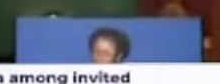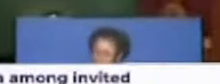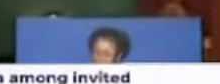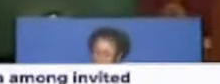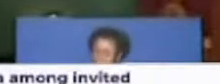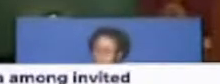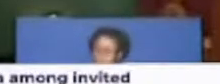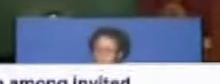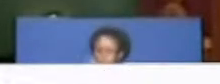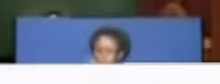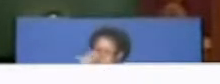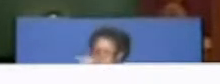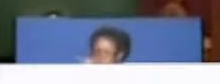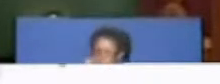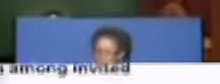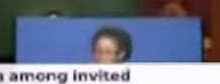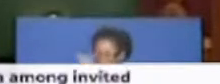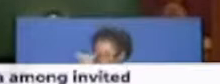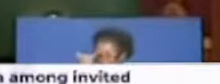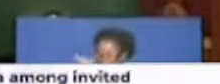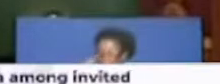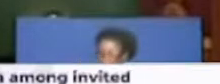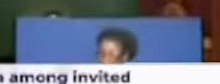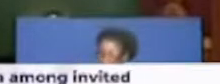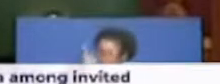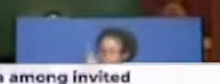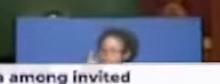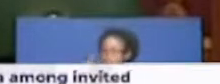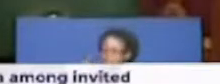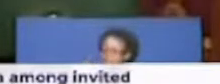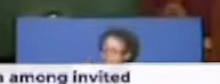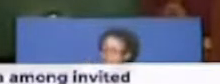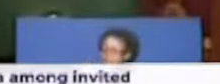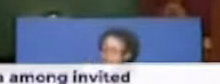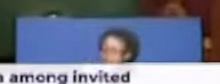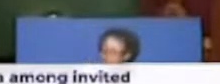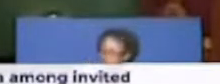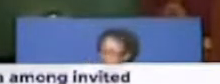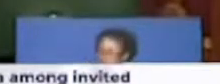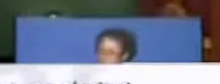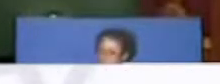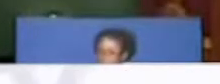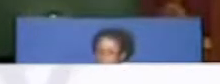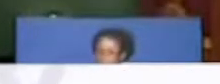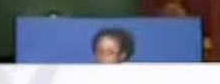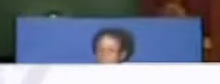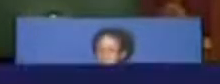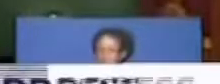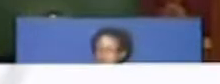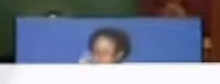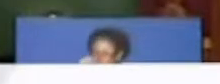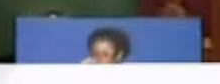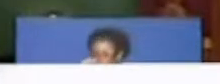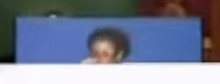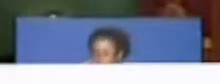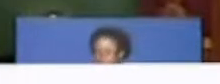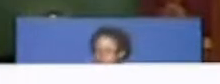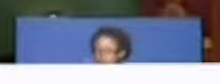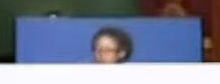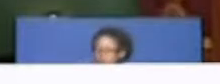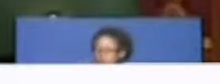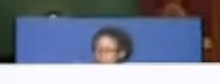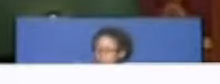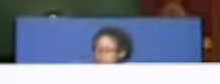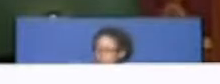through this initiative, a first of its kind in the region, linking Liwatoni on Mombasa Island with Ras Bofu on the Likoni